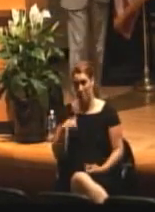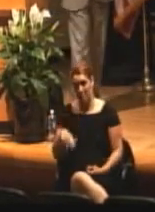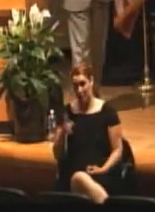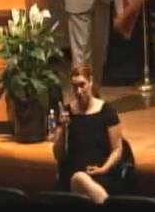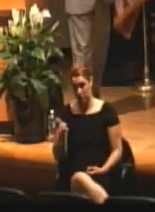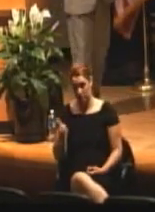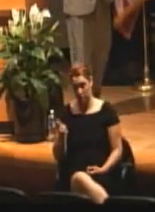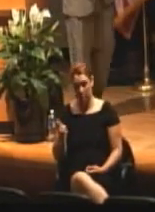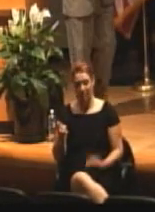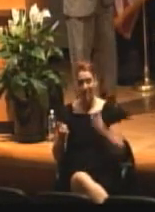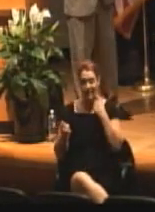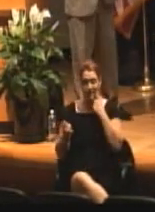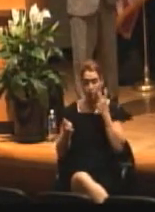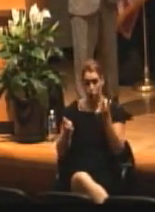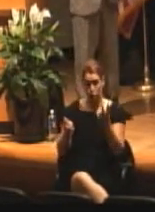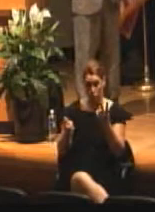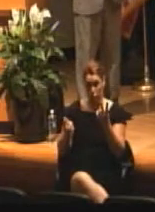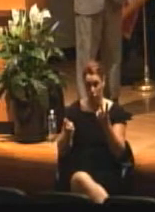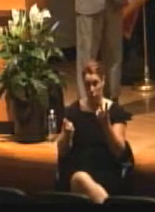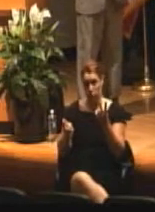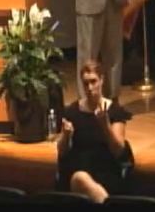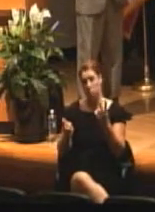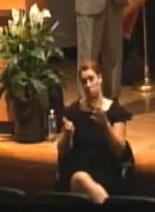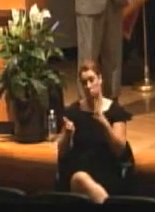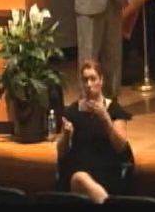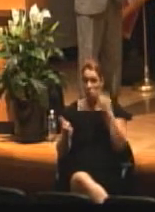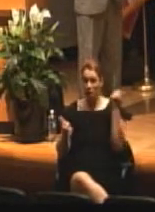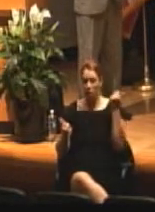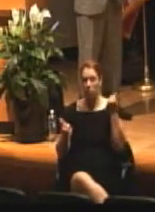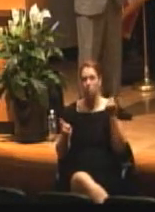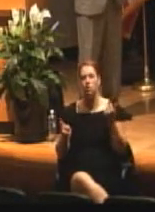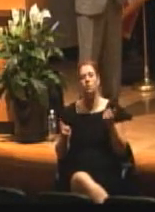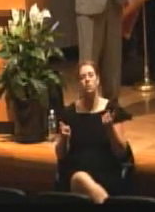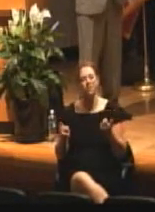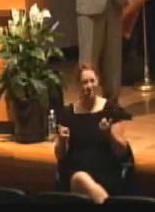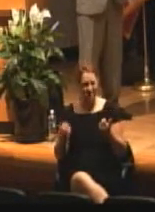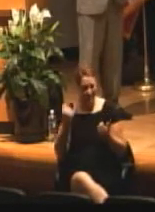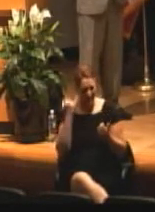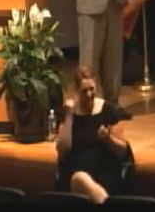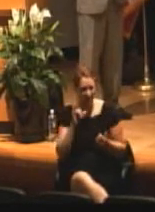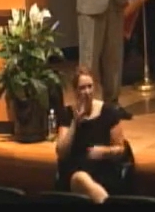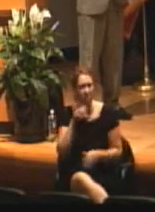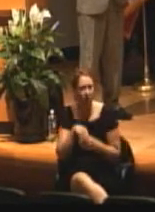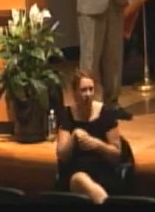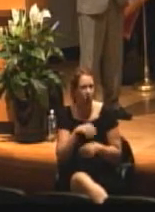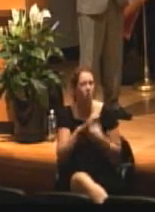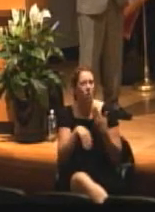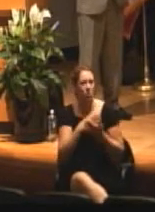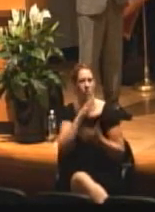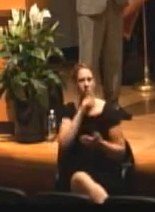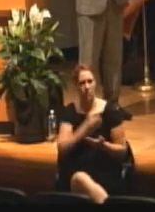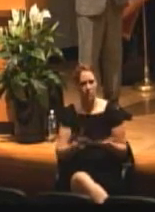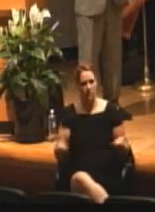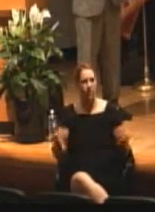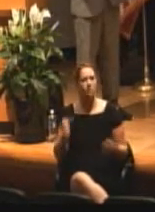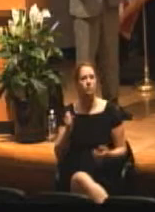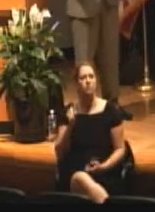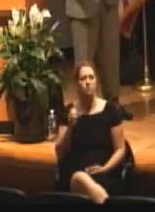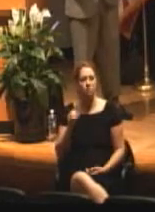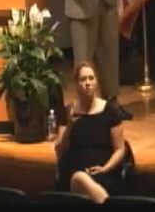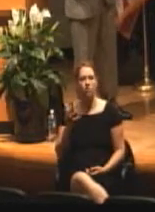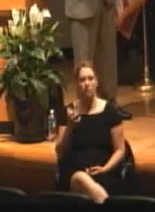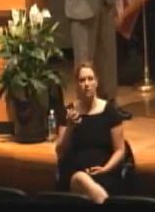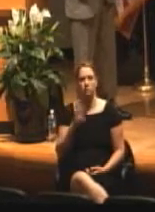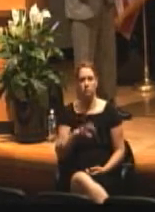has been better, your score might be okay, but they still factor in those old things. So if there's anything that's out there, you always want to kind of get caught